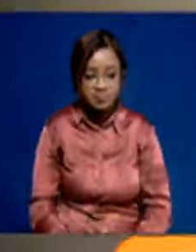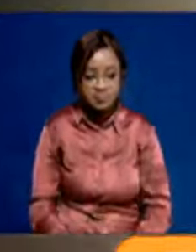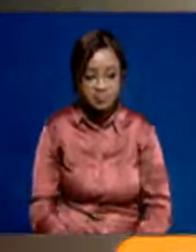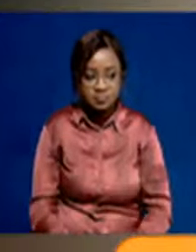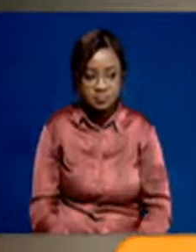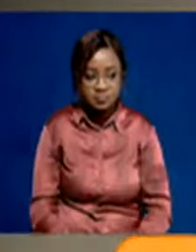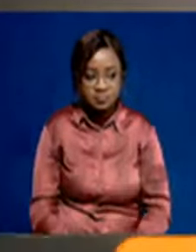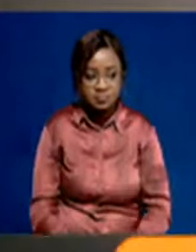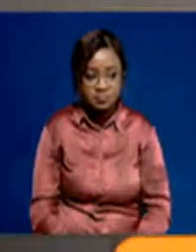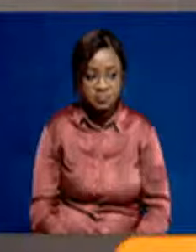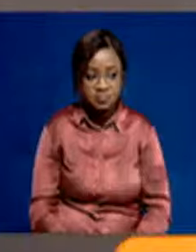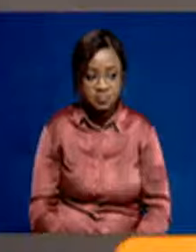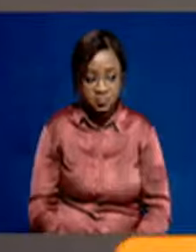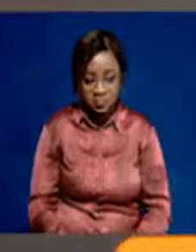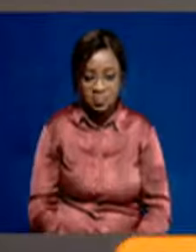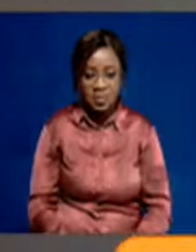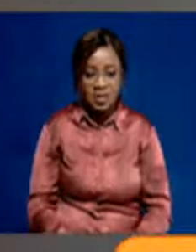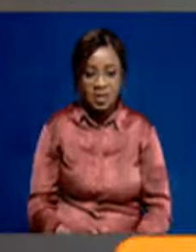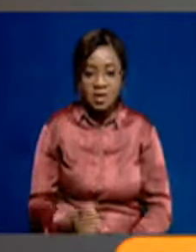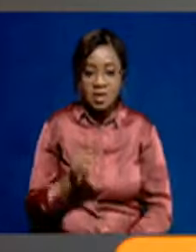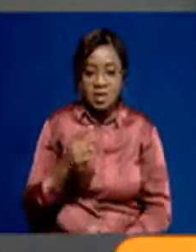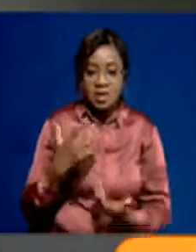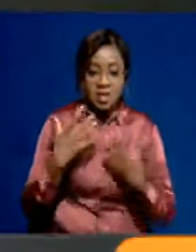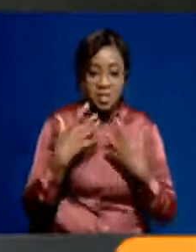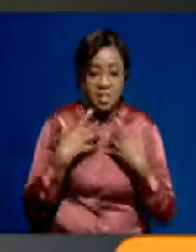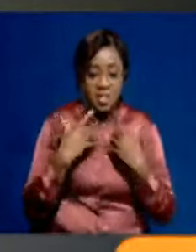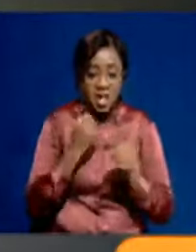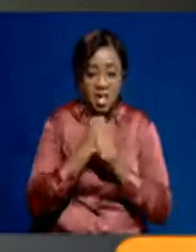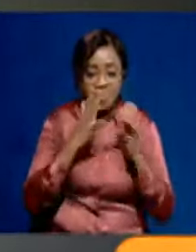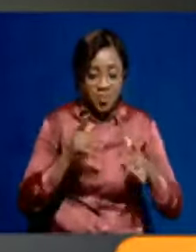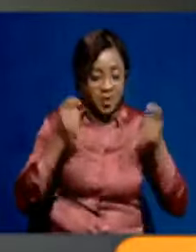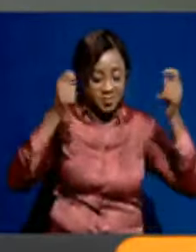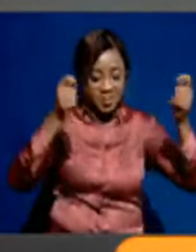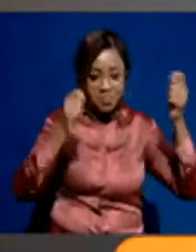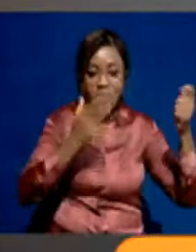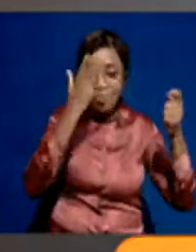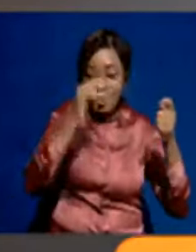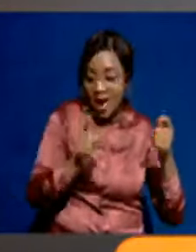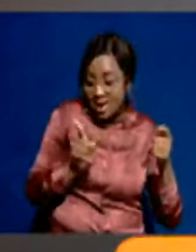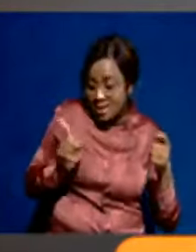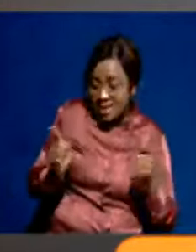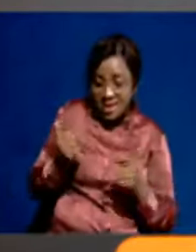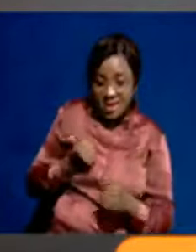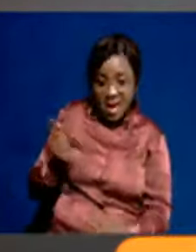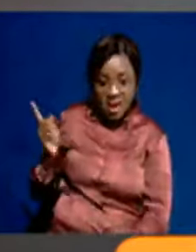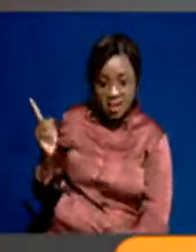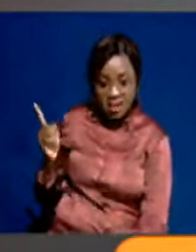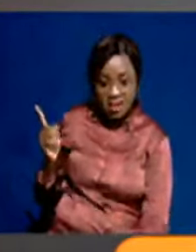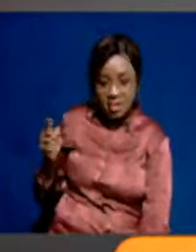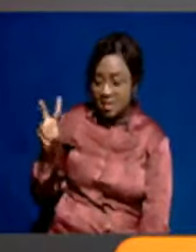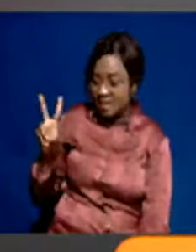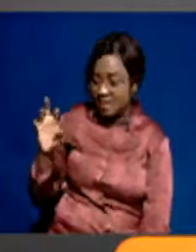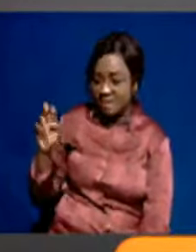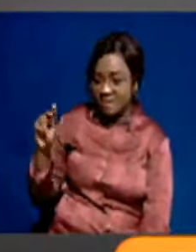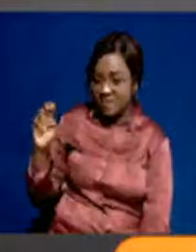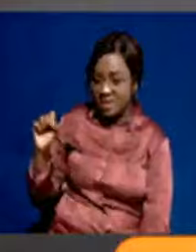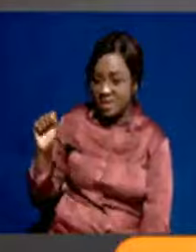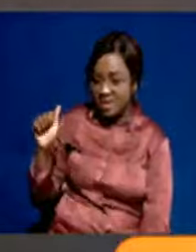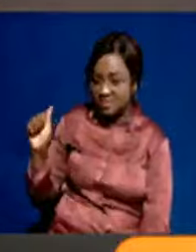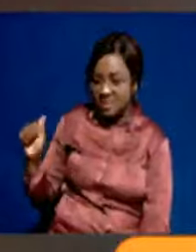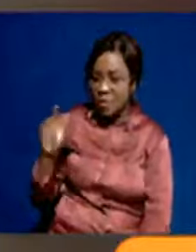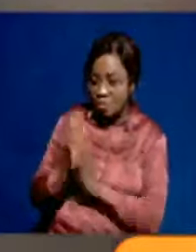Medics are protesting the alleged assault of a nurse by a theatre technology student, Vanessa Ogema, and a male